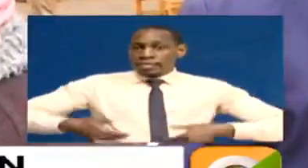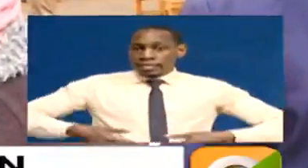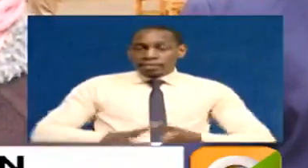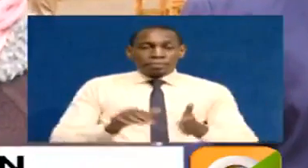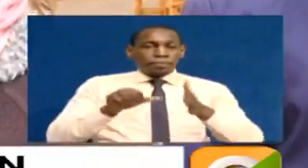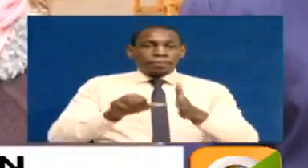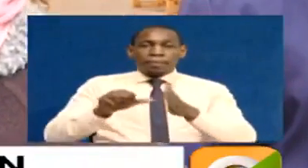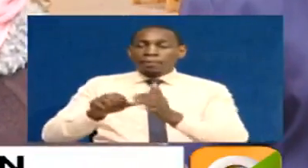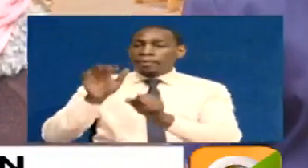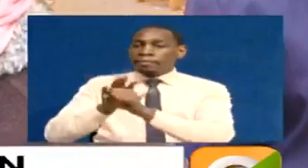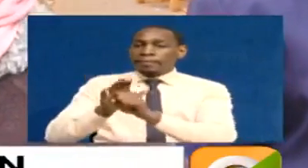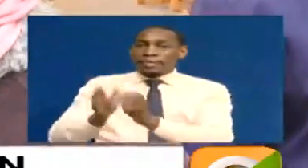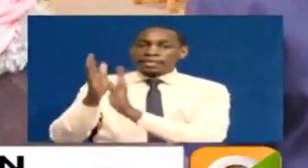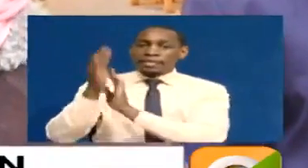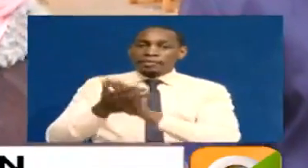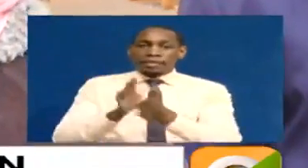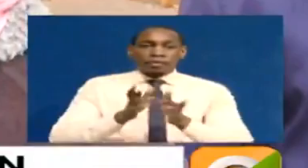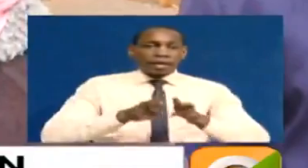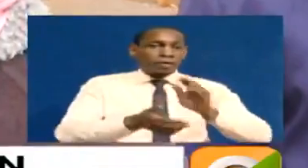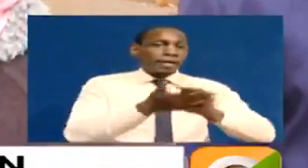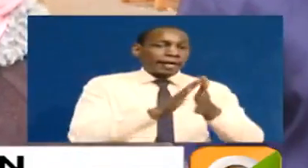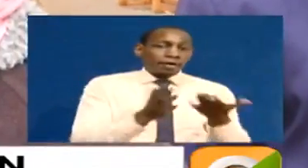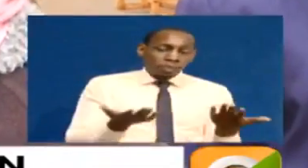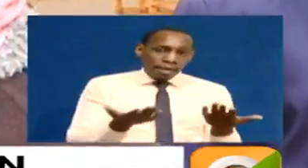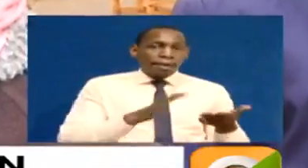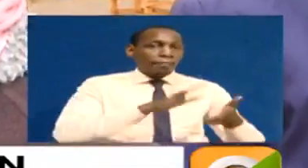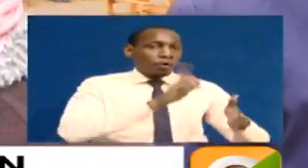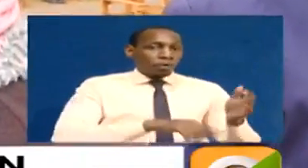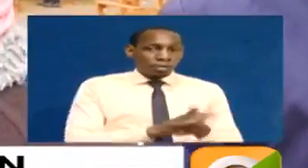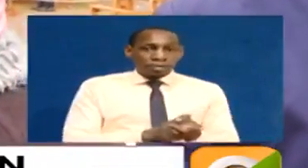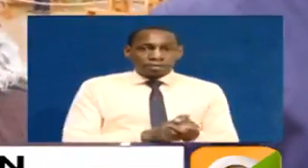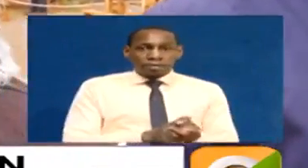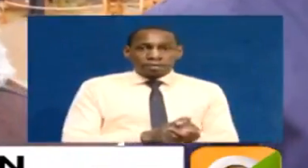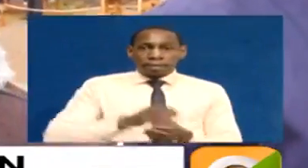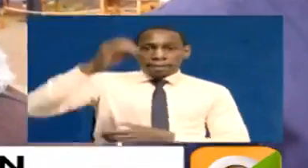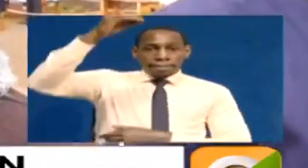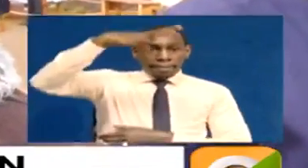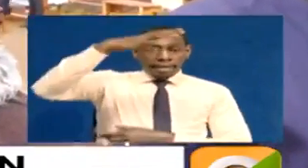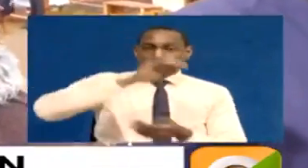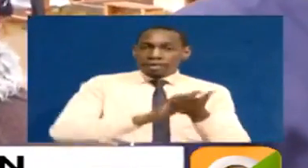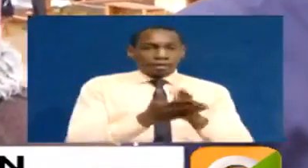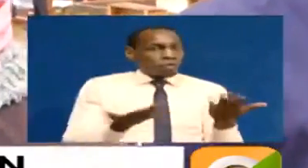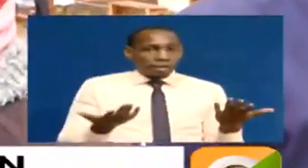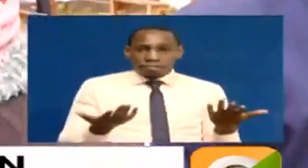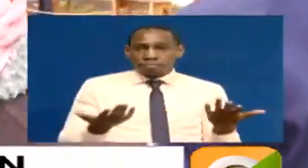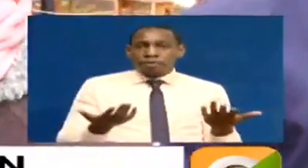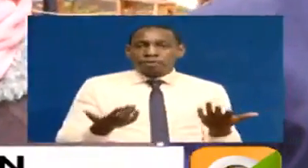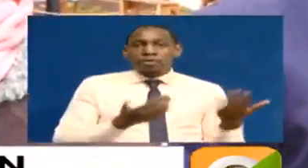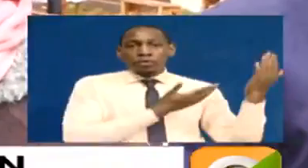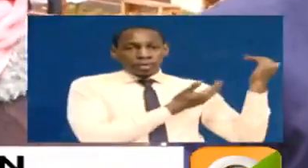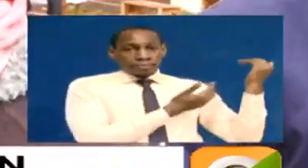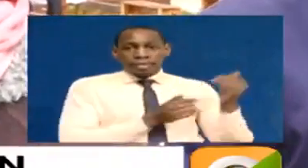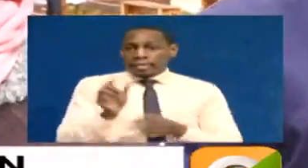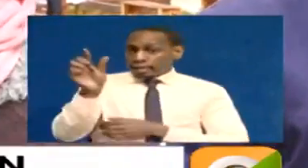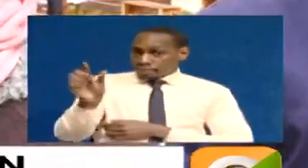nyingi, hakuna security, barabara hakuna, hata mataa nyingi hakuna. Sasa tunatarajia